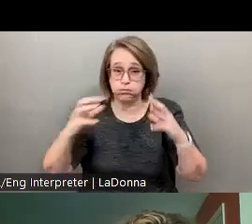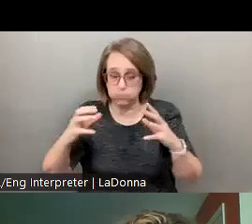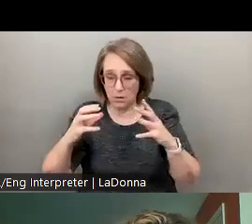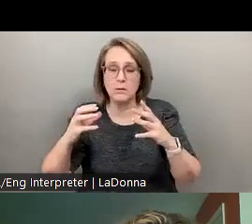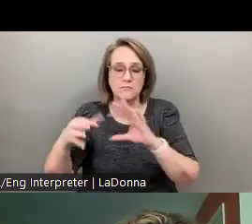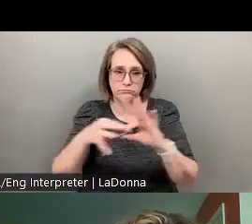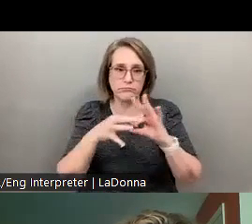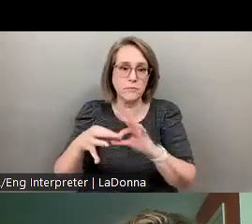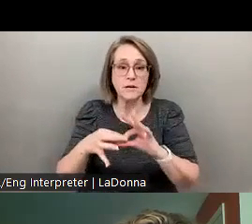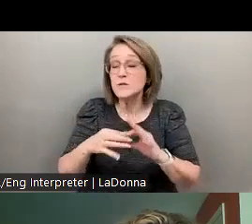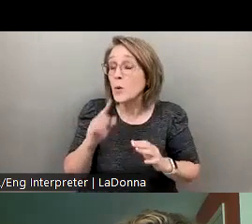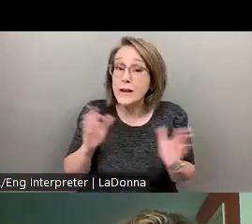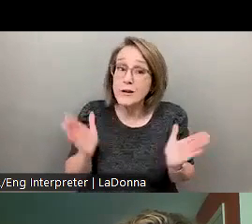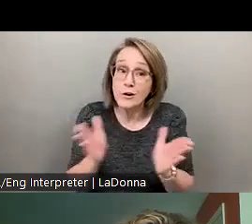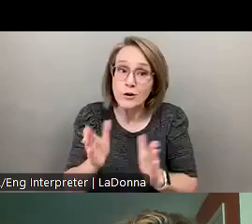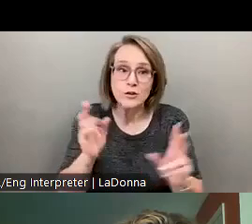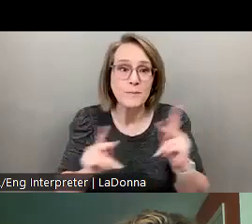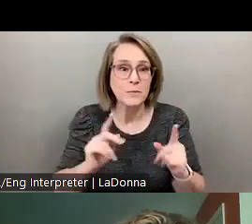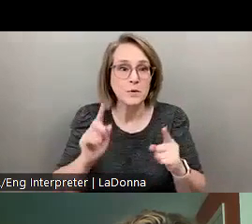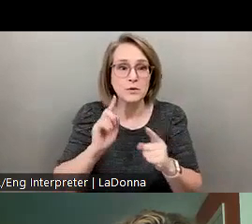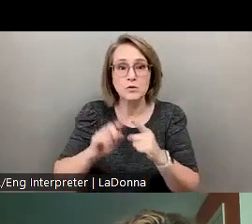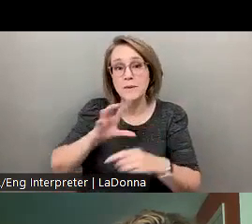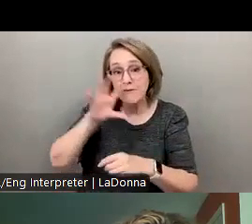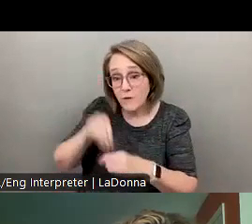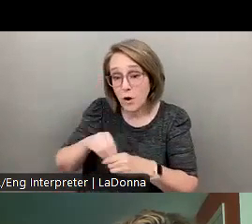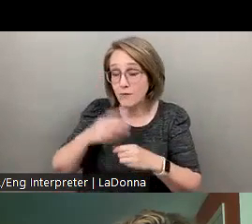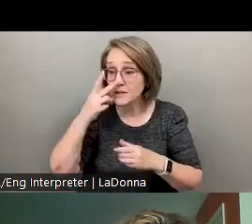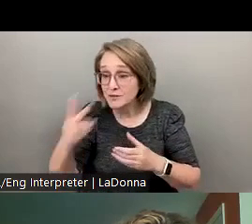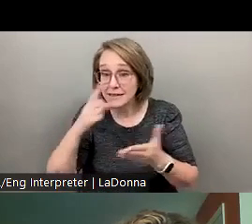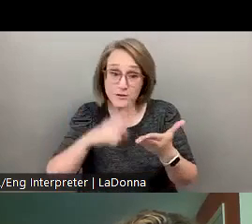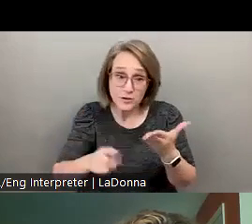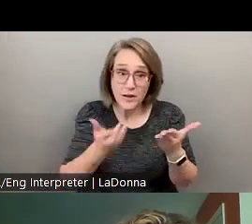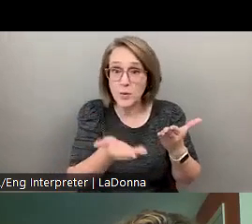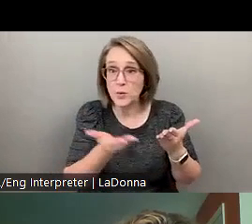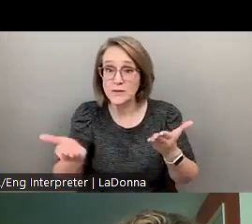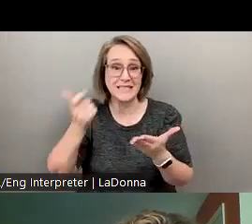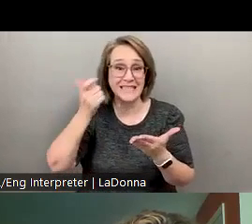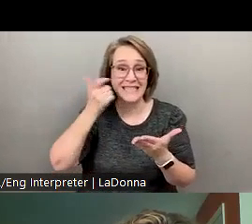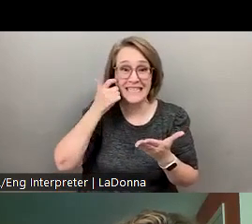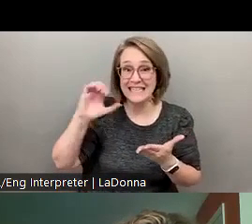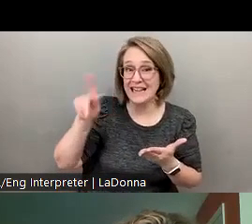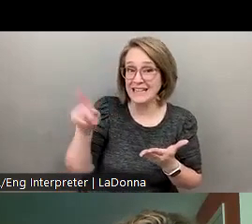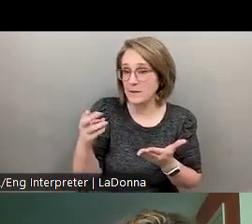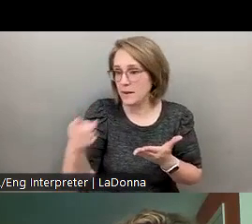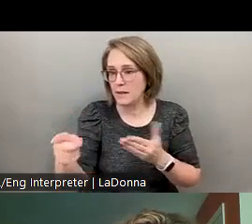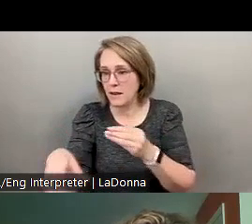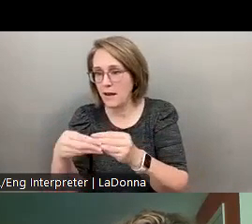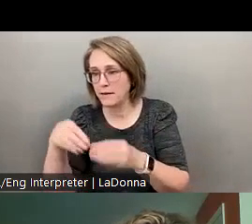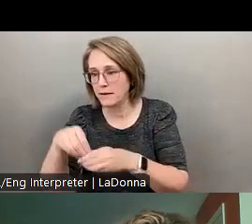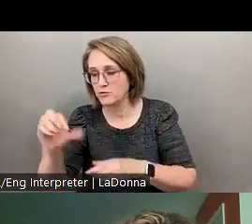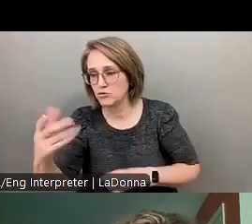is. So would really encourage people to kind of dig into some of the resources that Elizabeth has placed in the chat, because